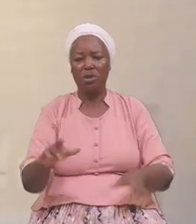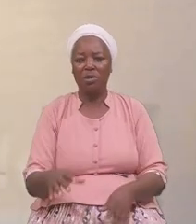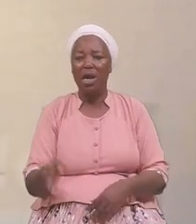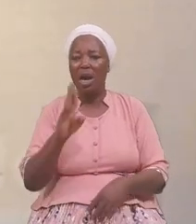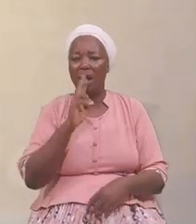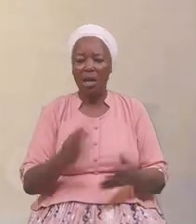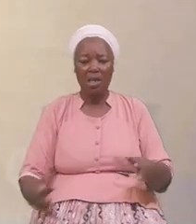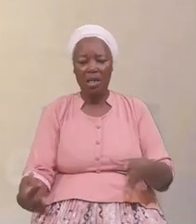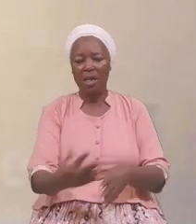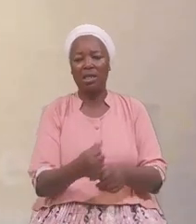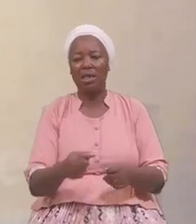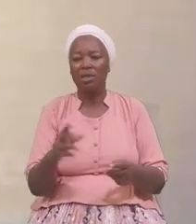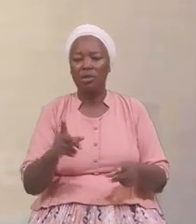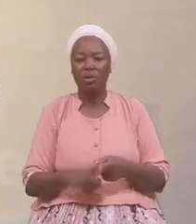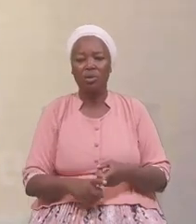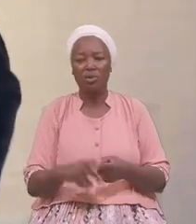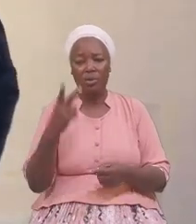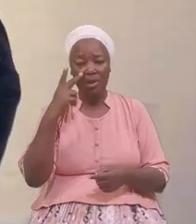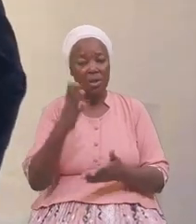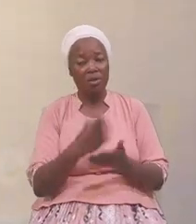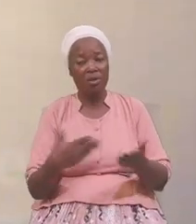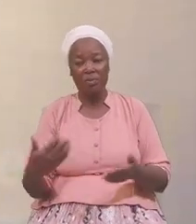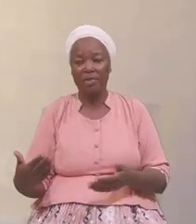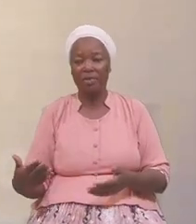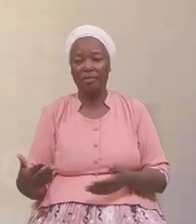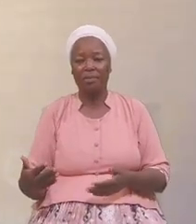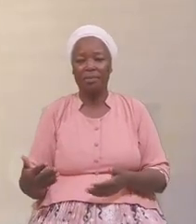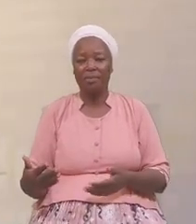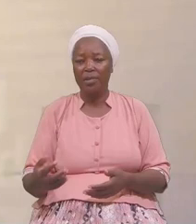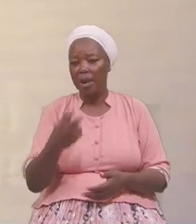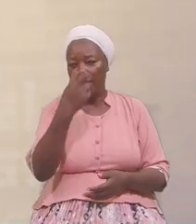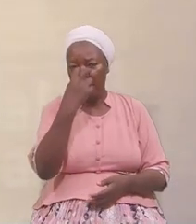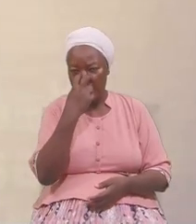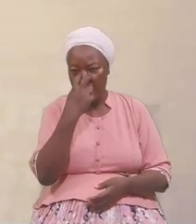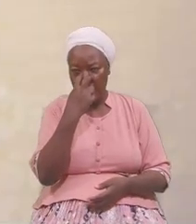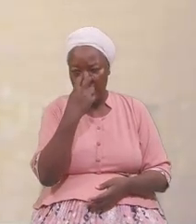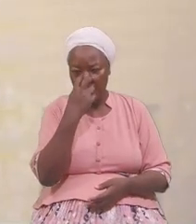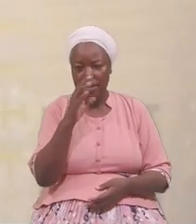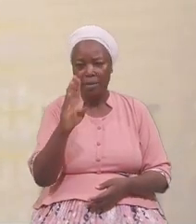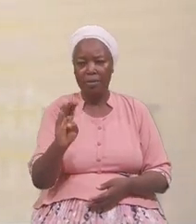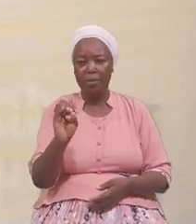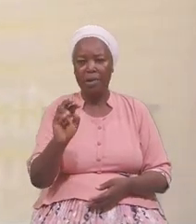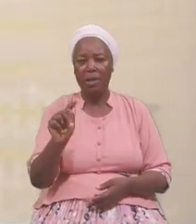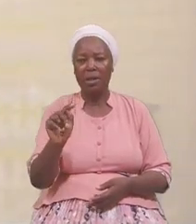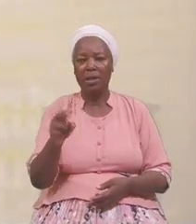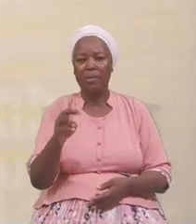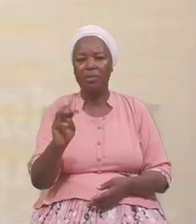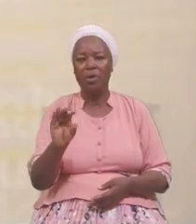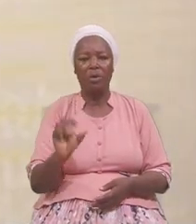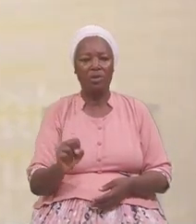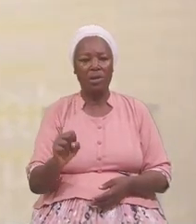have gathered to see something. Blind Bartimaeus, the